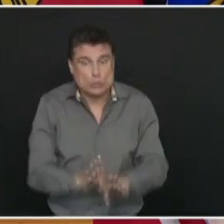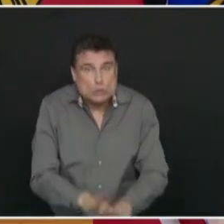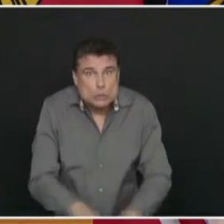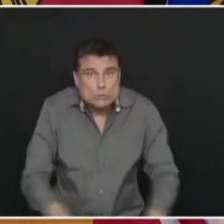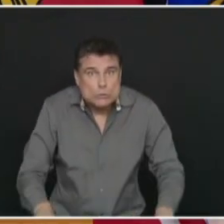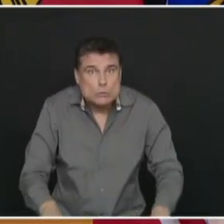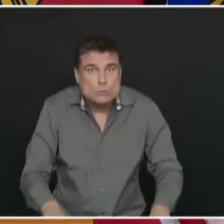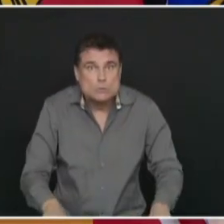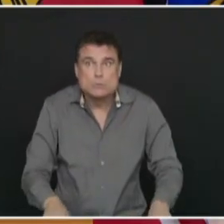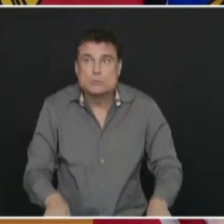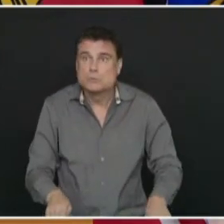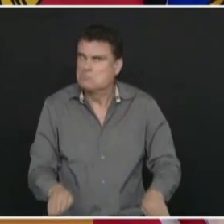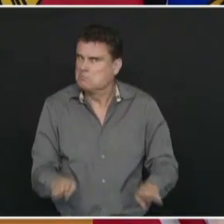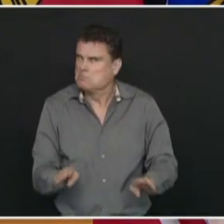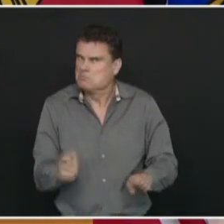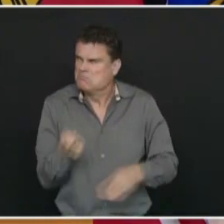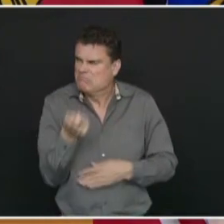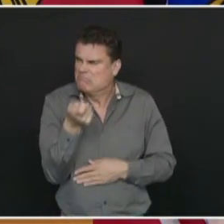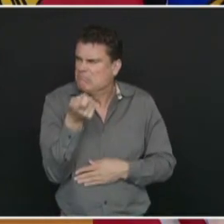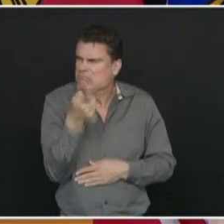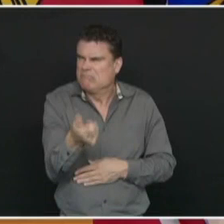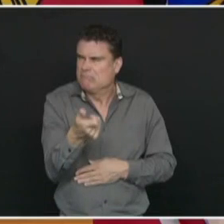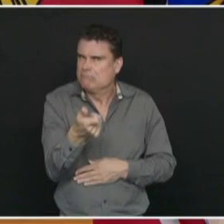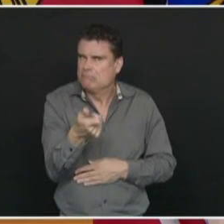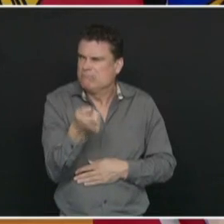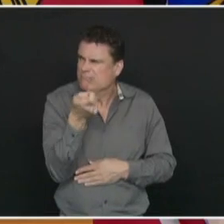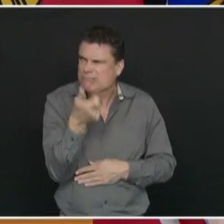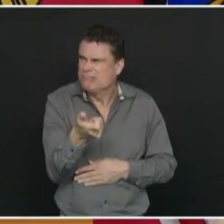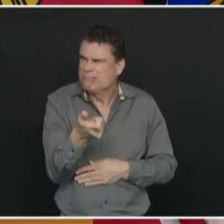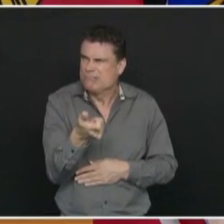and staying in if you're sick yourself.